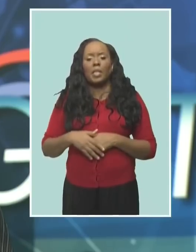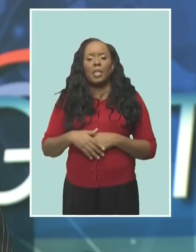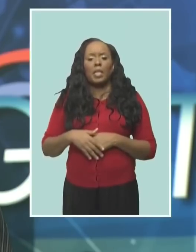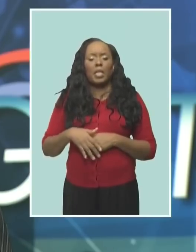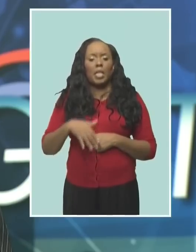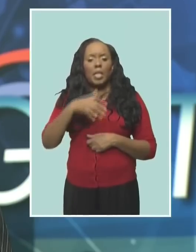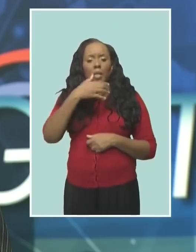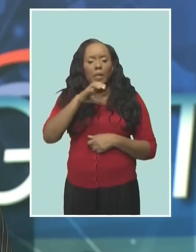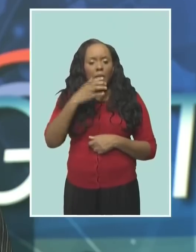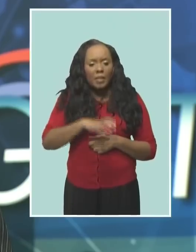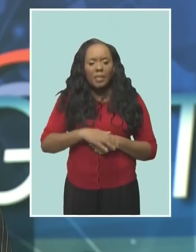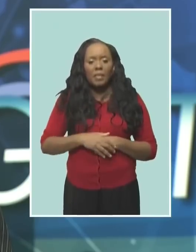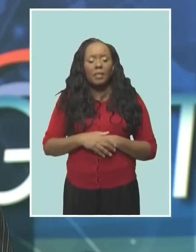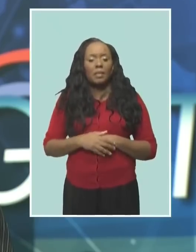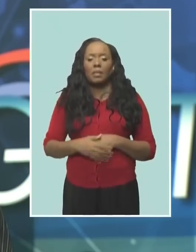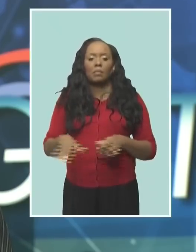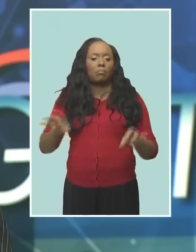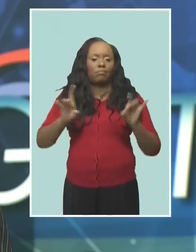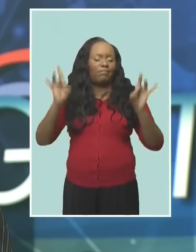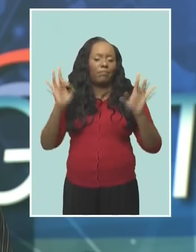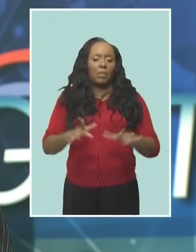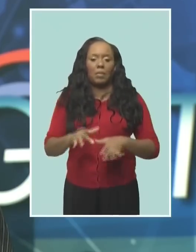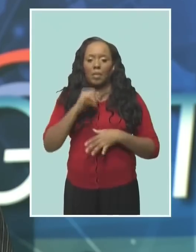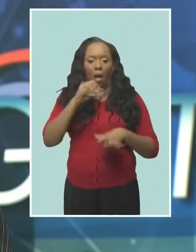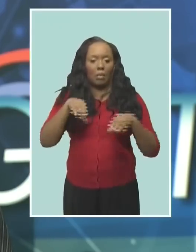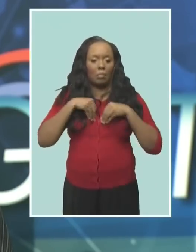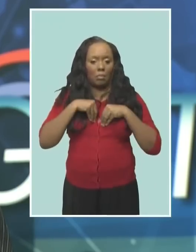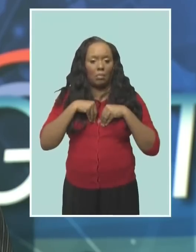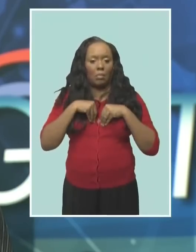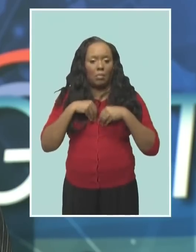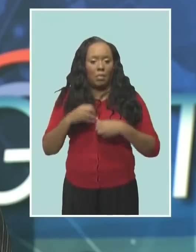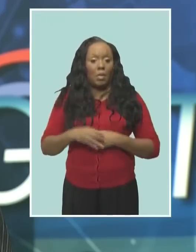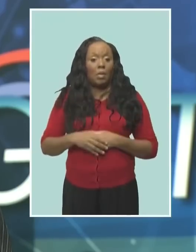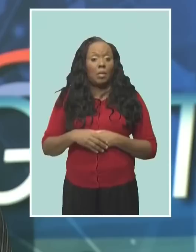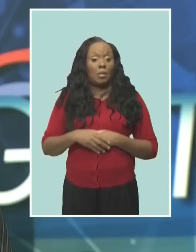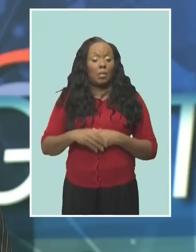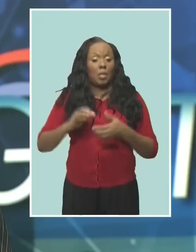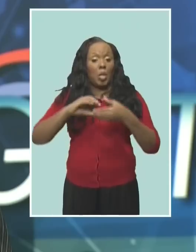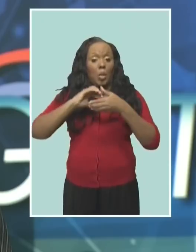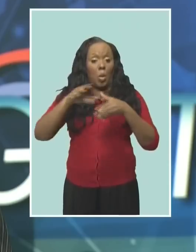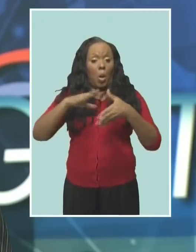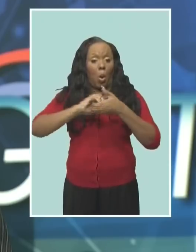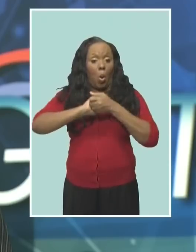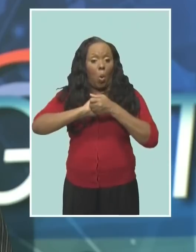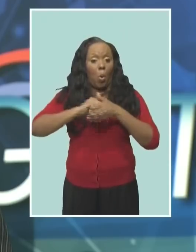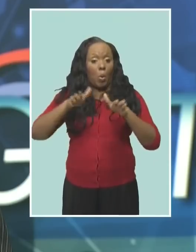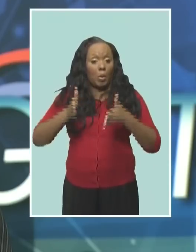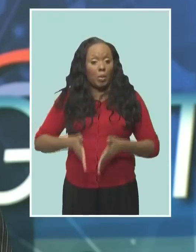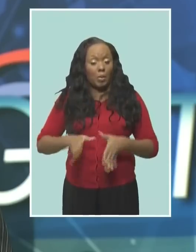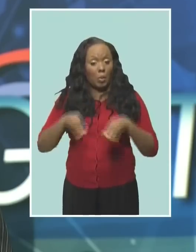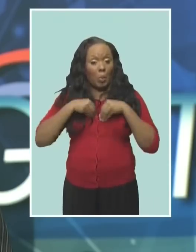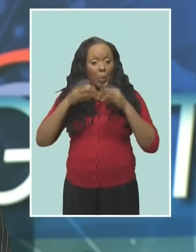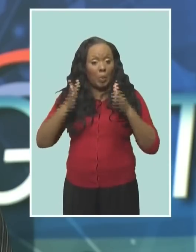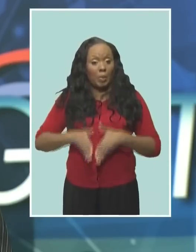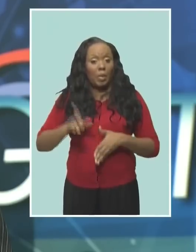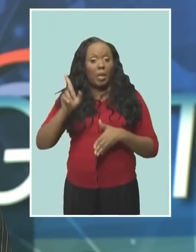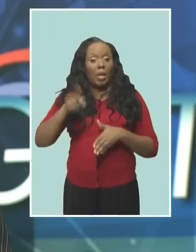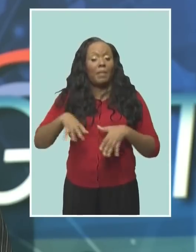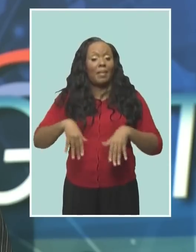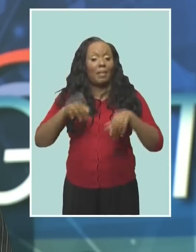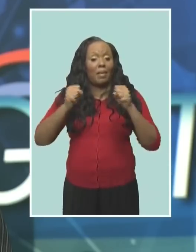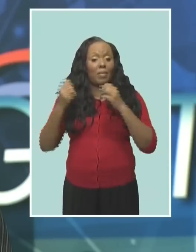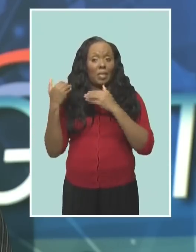and highly reprehensible. Mr. Haynes further urged owners of PSVs to take more responsibility of their